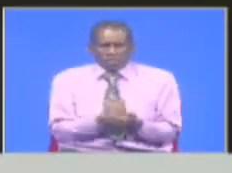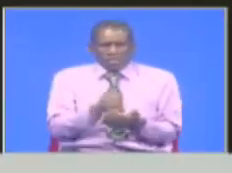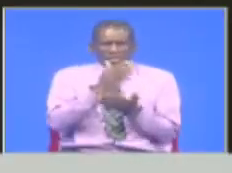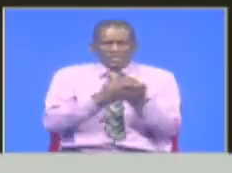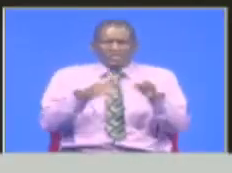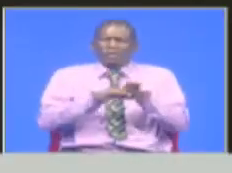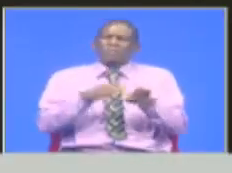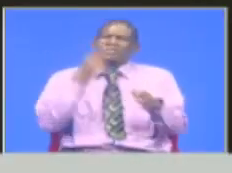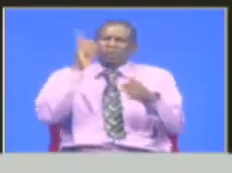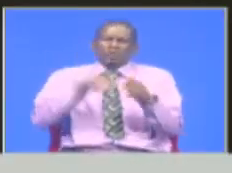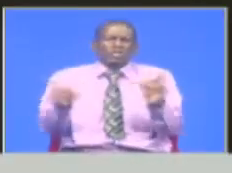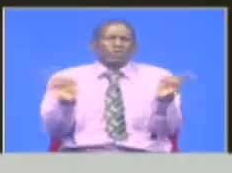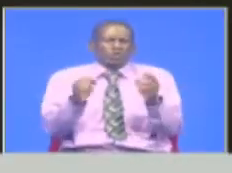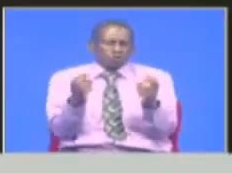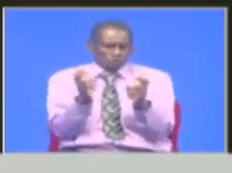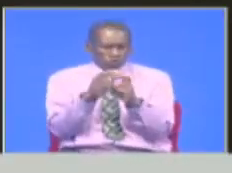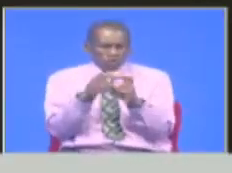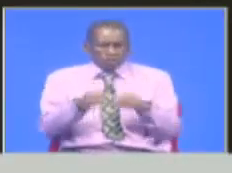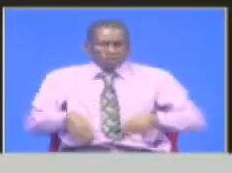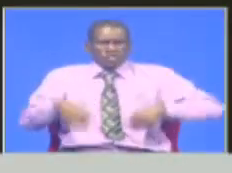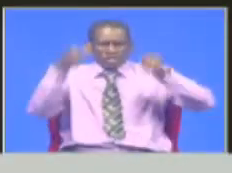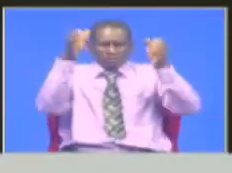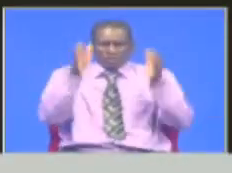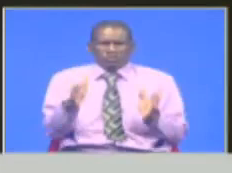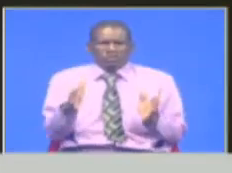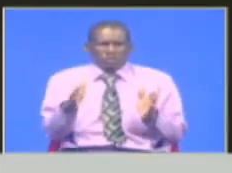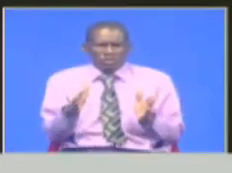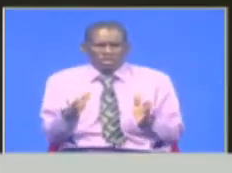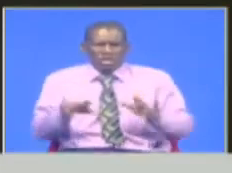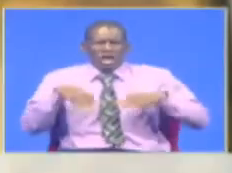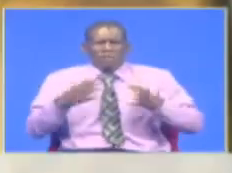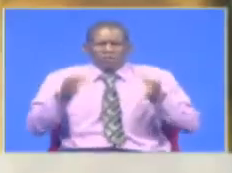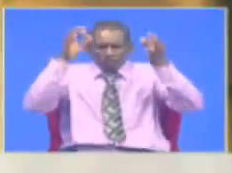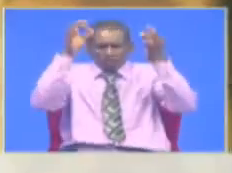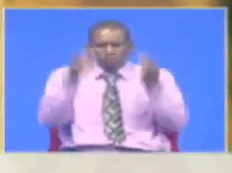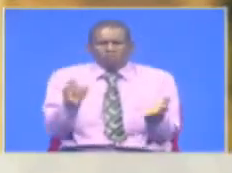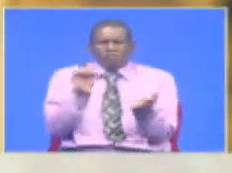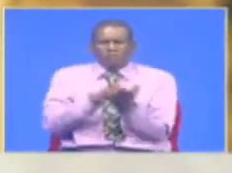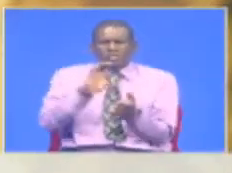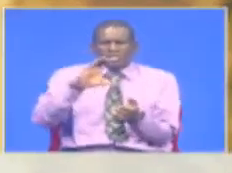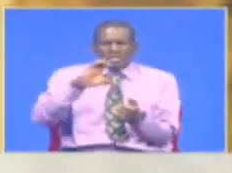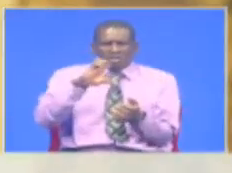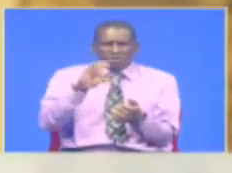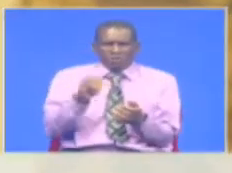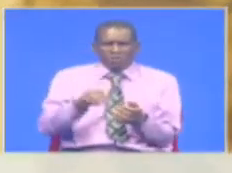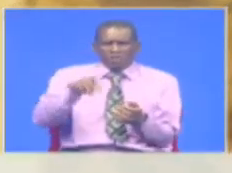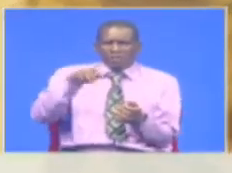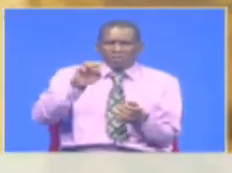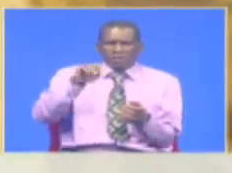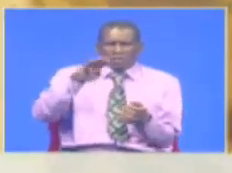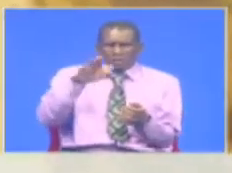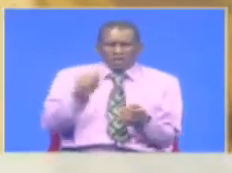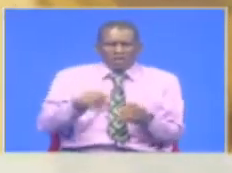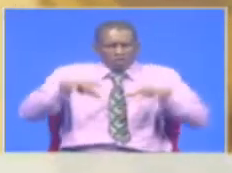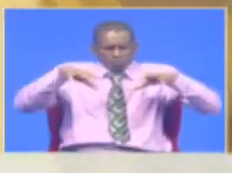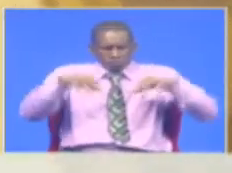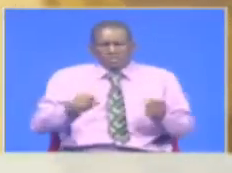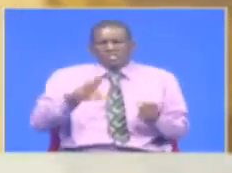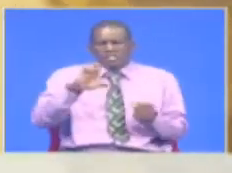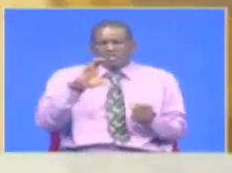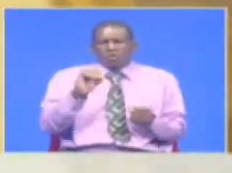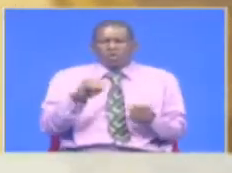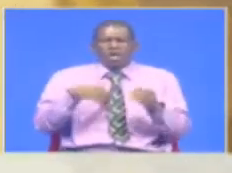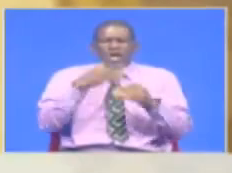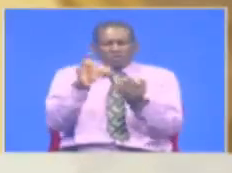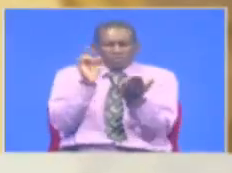that they were not consulted by Chairman Irungu Dirangu on the decision. Pamba had taken over as CEO after the controversial sacking of